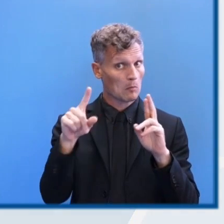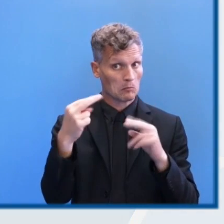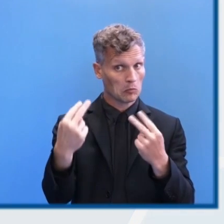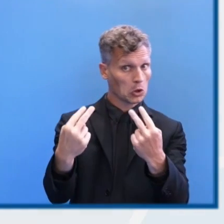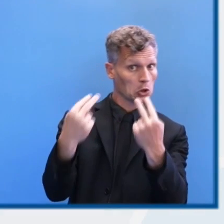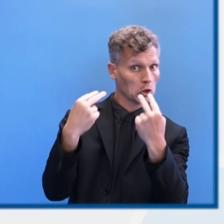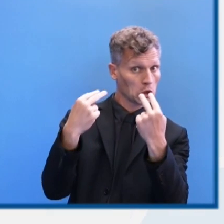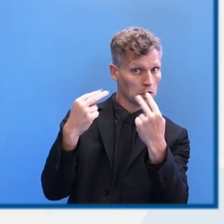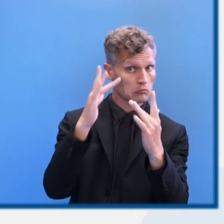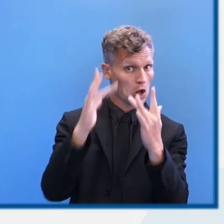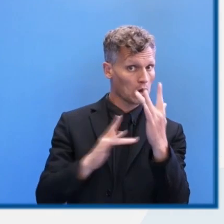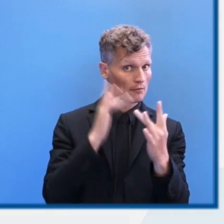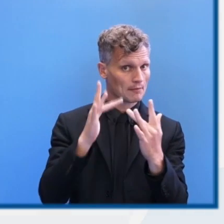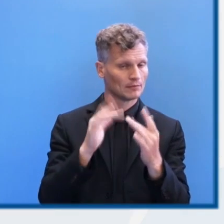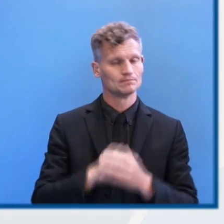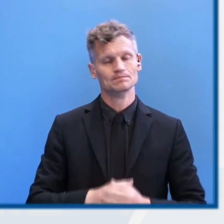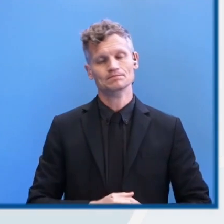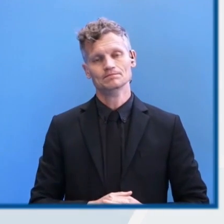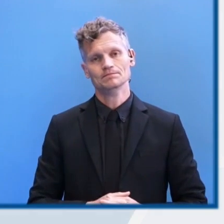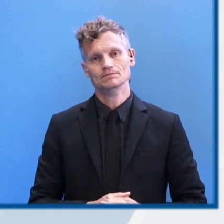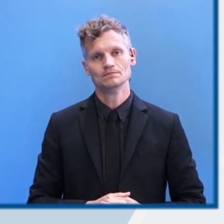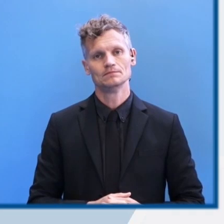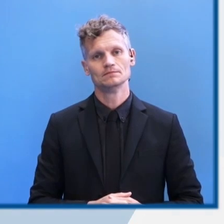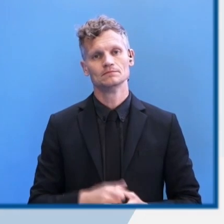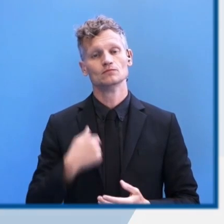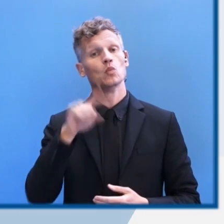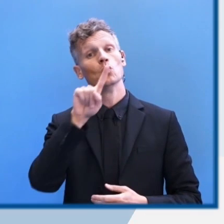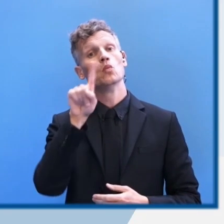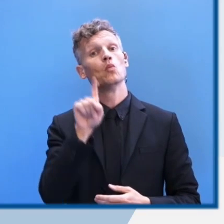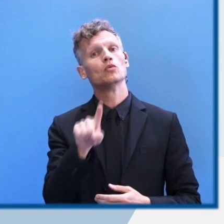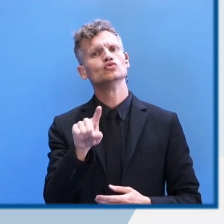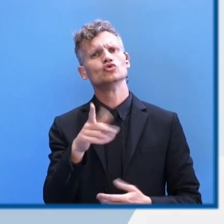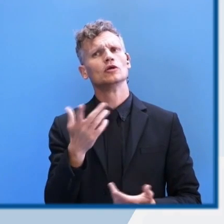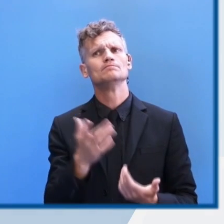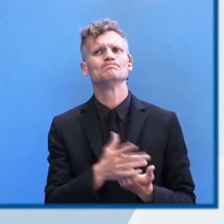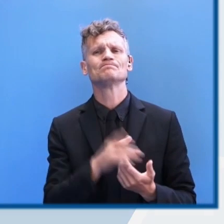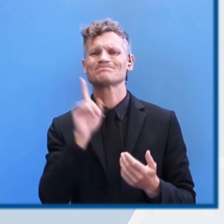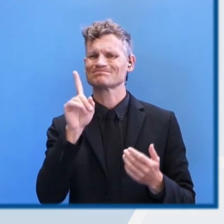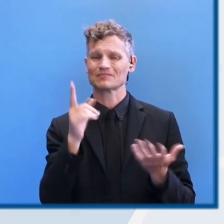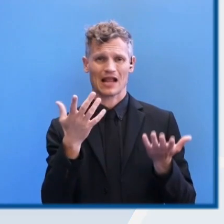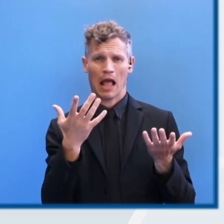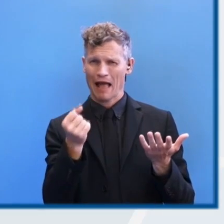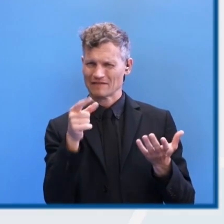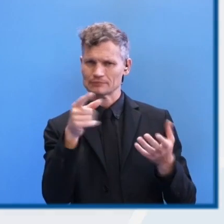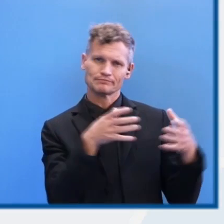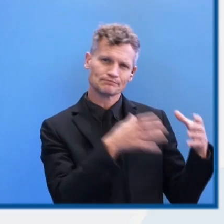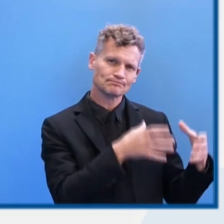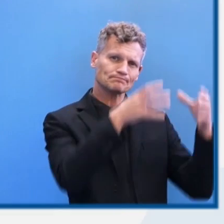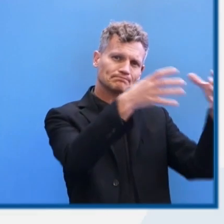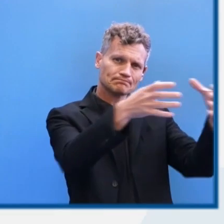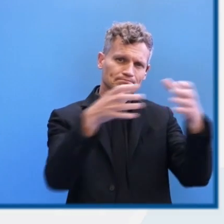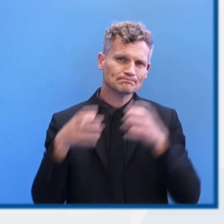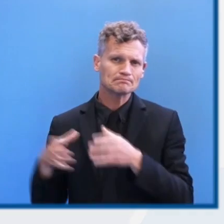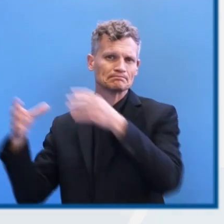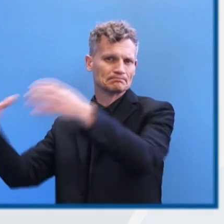Peter, is what are the critical requirements to break down silos? And